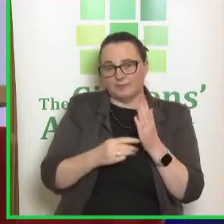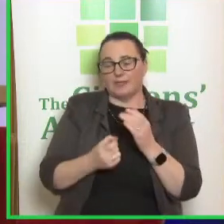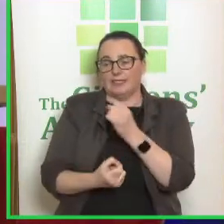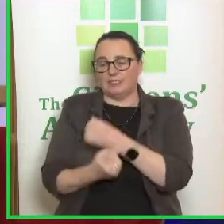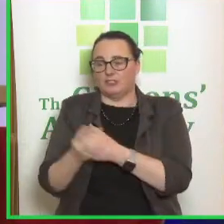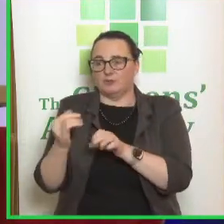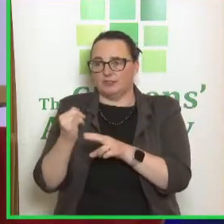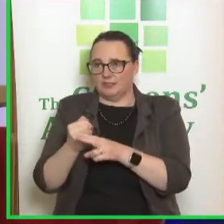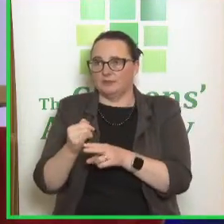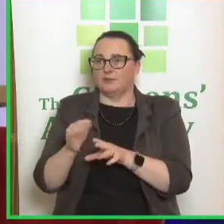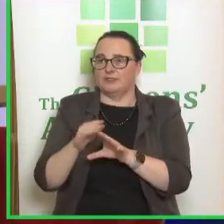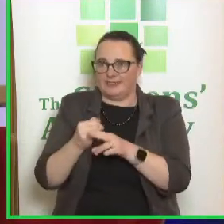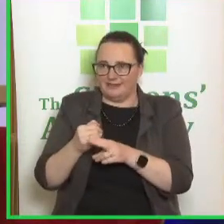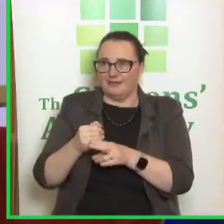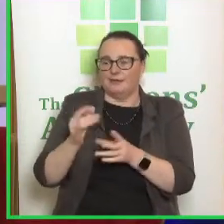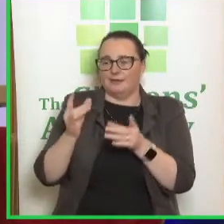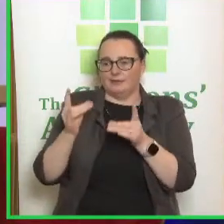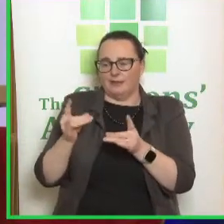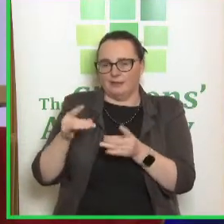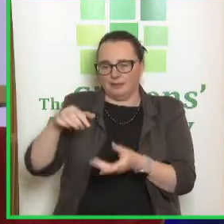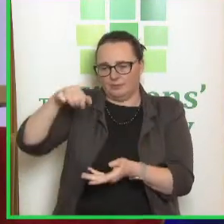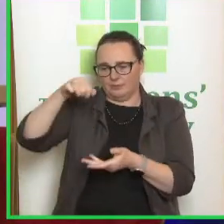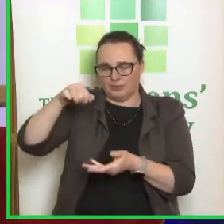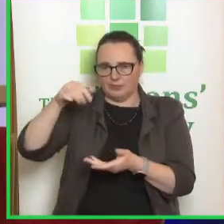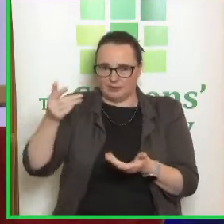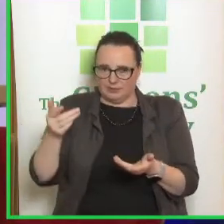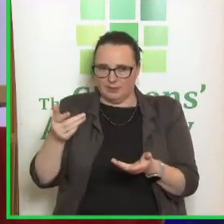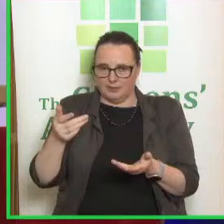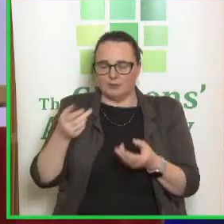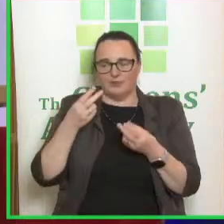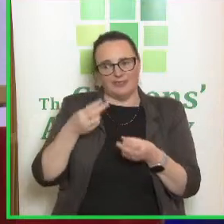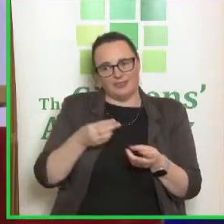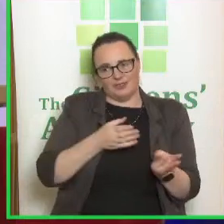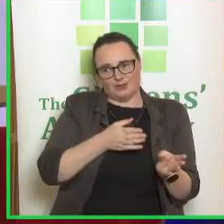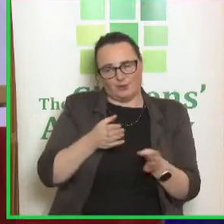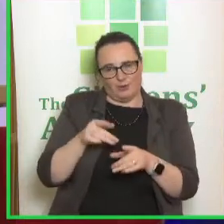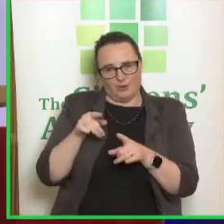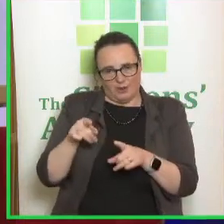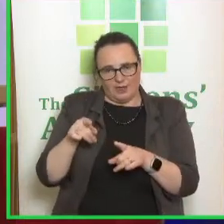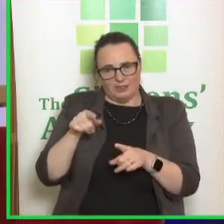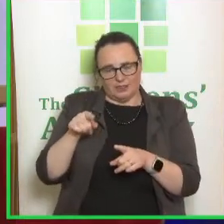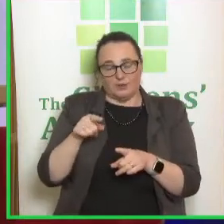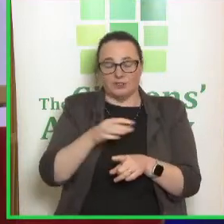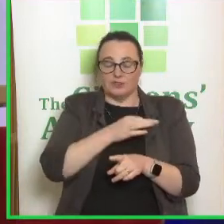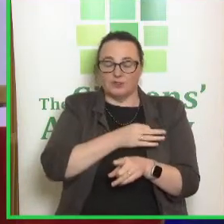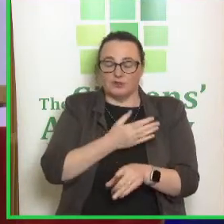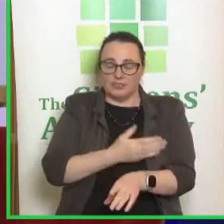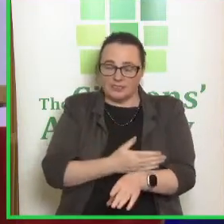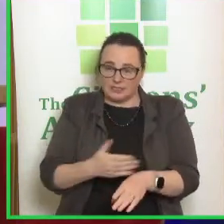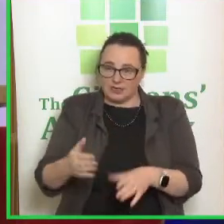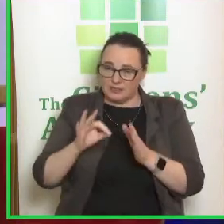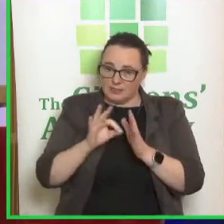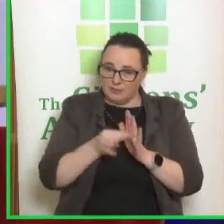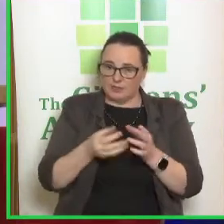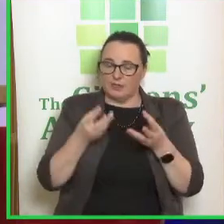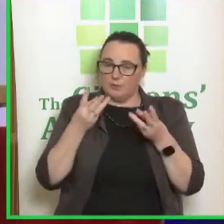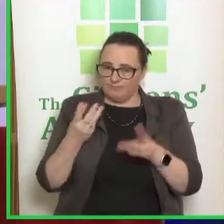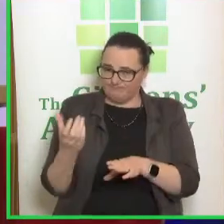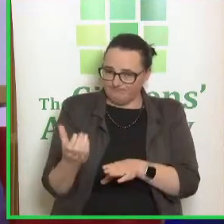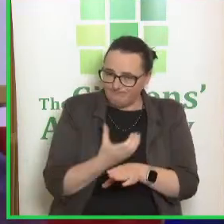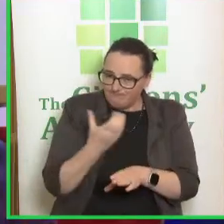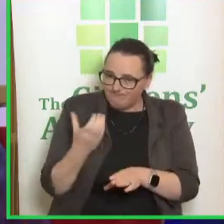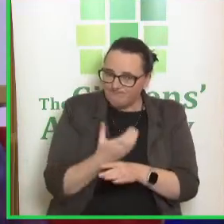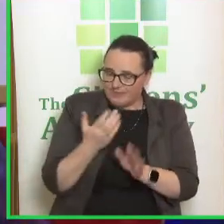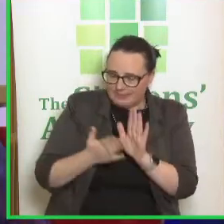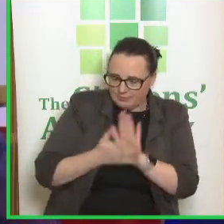health budget this year, because this is where we need to go. So it's a really good starting point, and I want it to continue and to build on